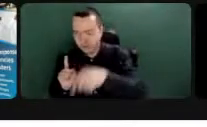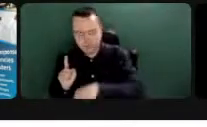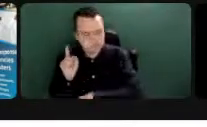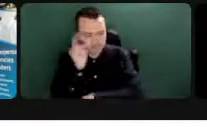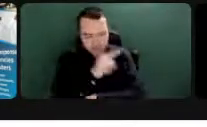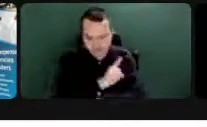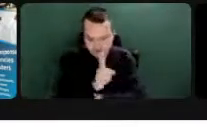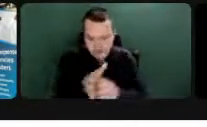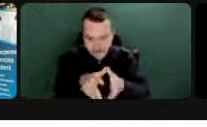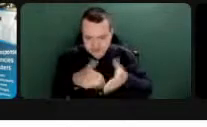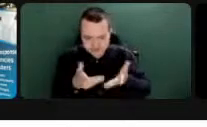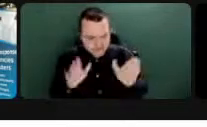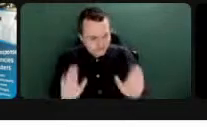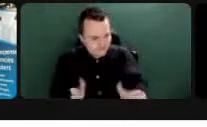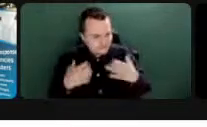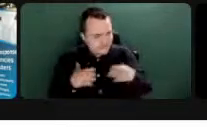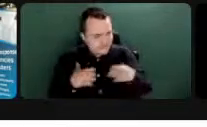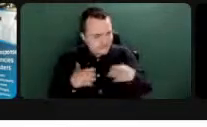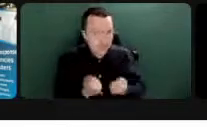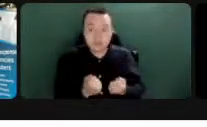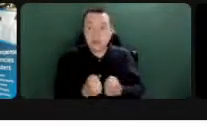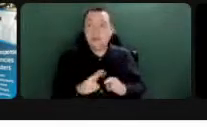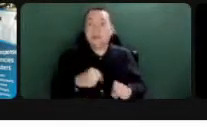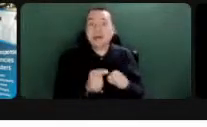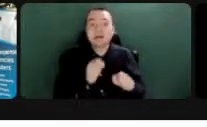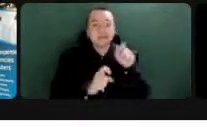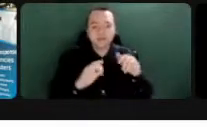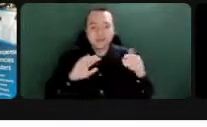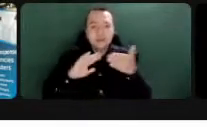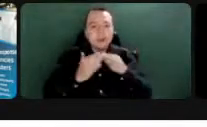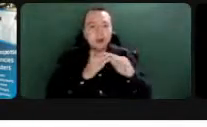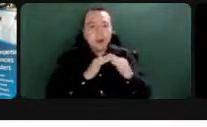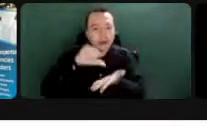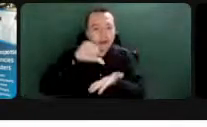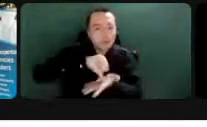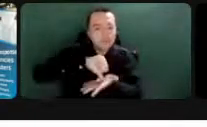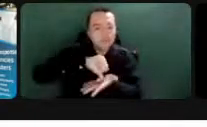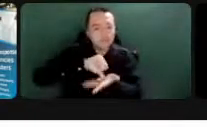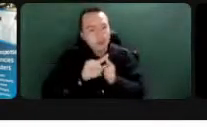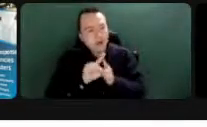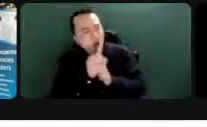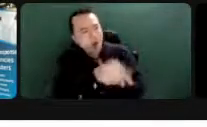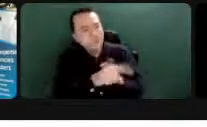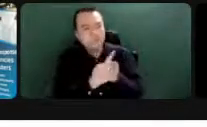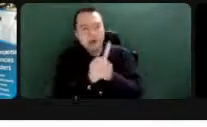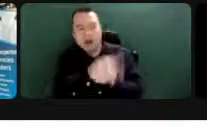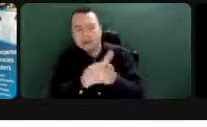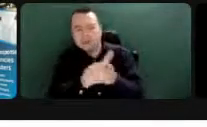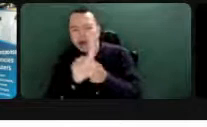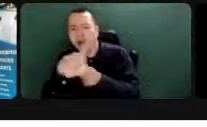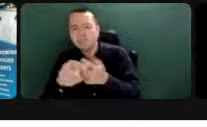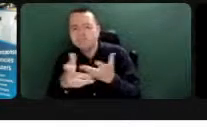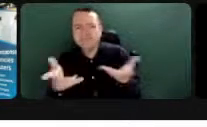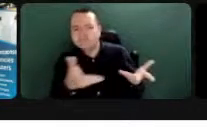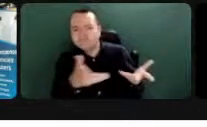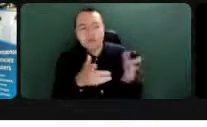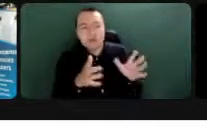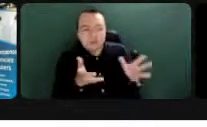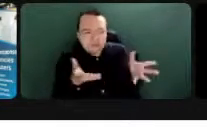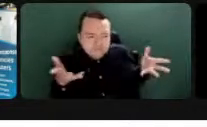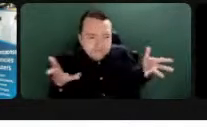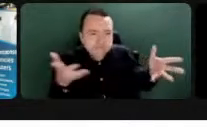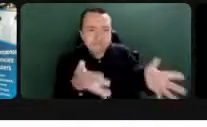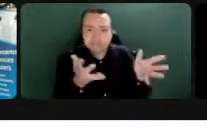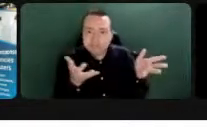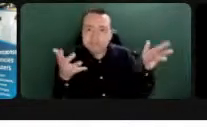900 searches, 900 records were identified in the search, and 200 of those were then screened for